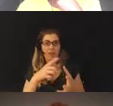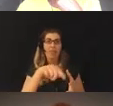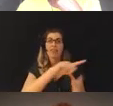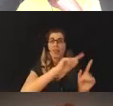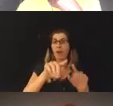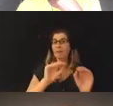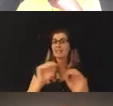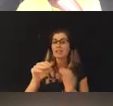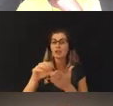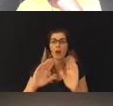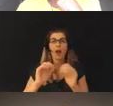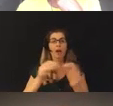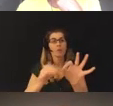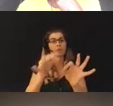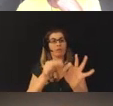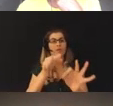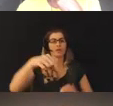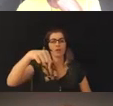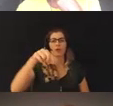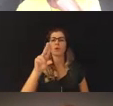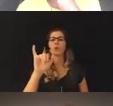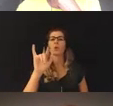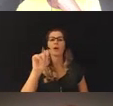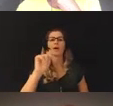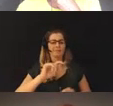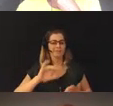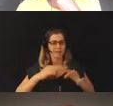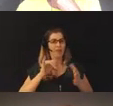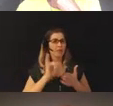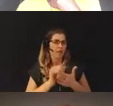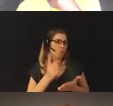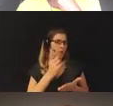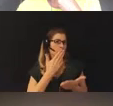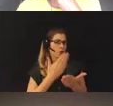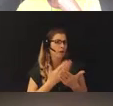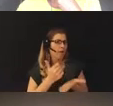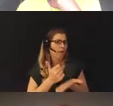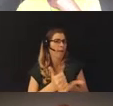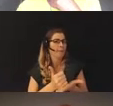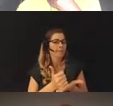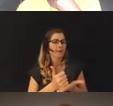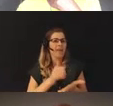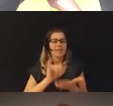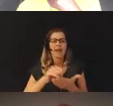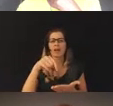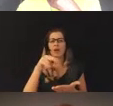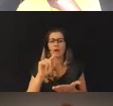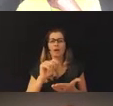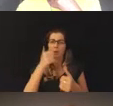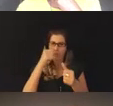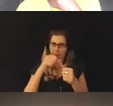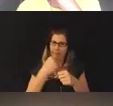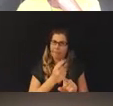quilt, right? And we looked at the history of quilt making as a form of activism and resistance that arose during slavery in this